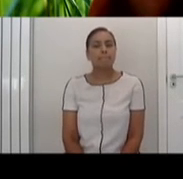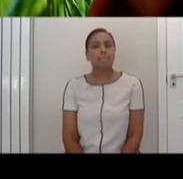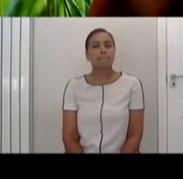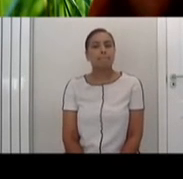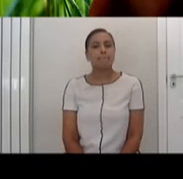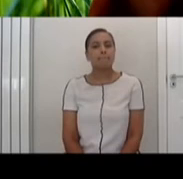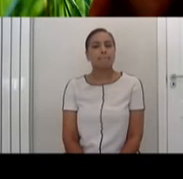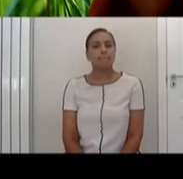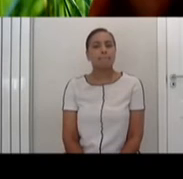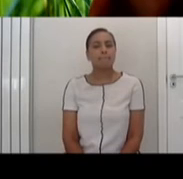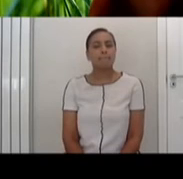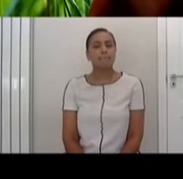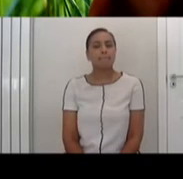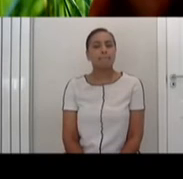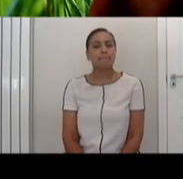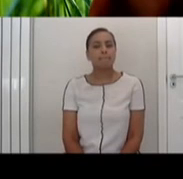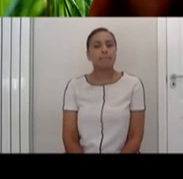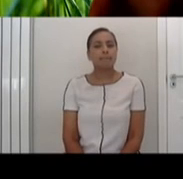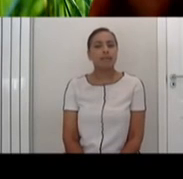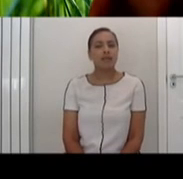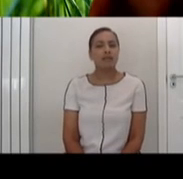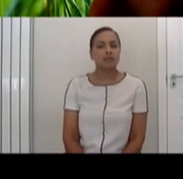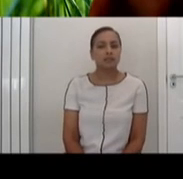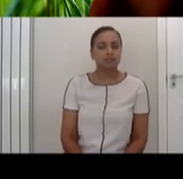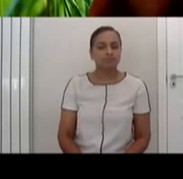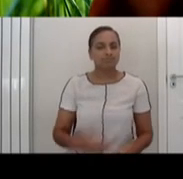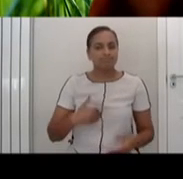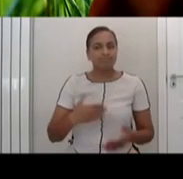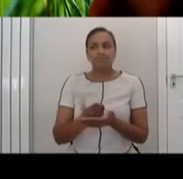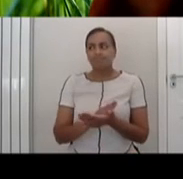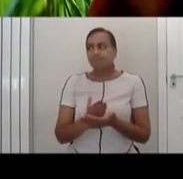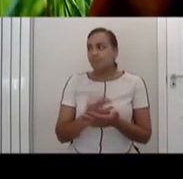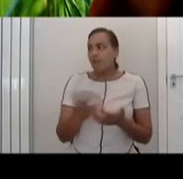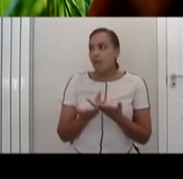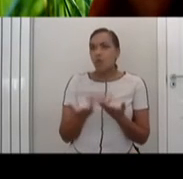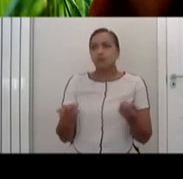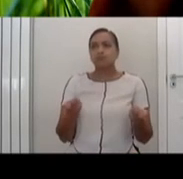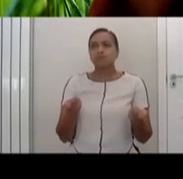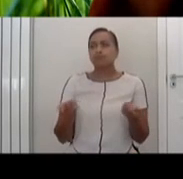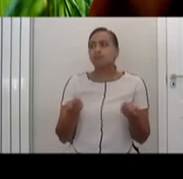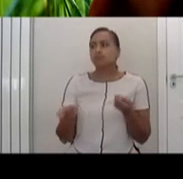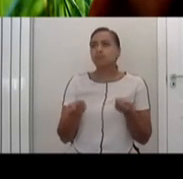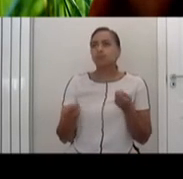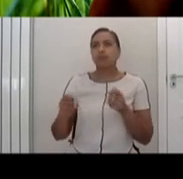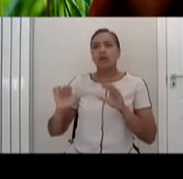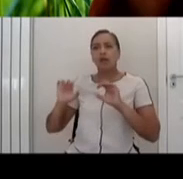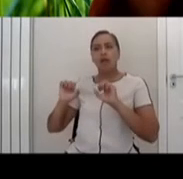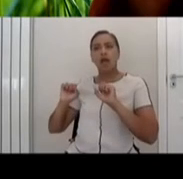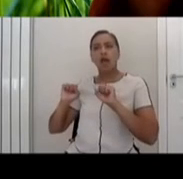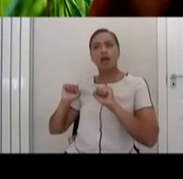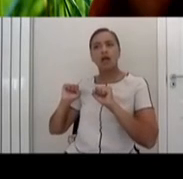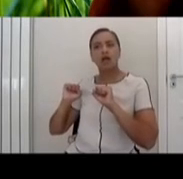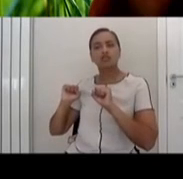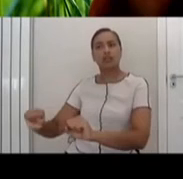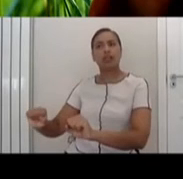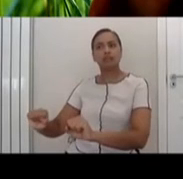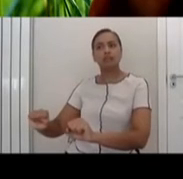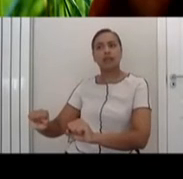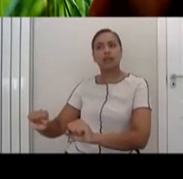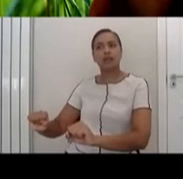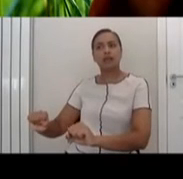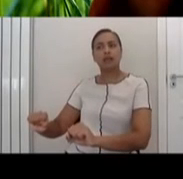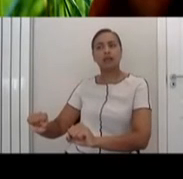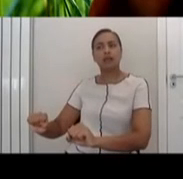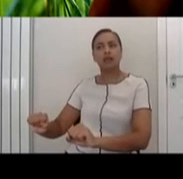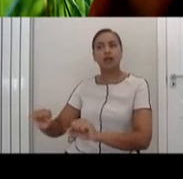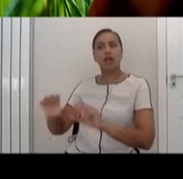criteria around local lockdown. It would certainly depend on, you know, if we have an